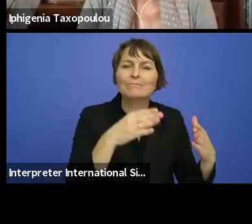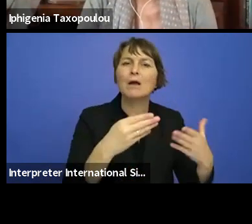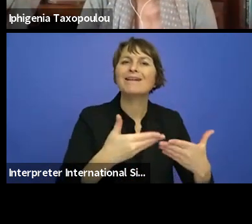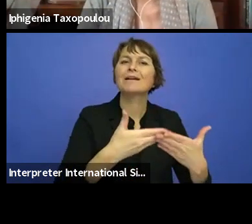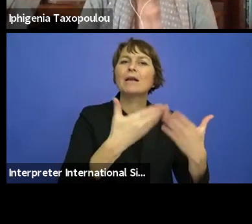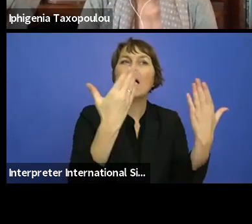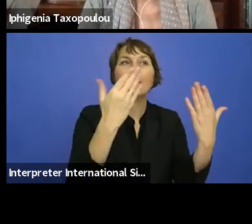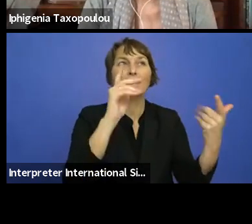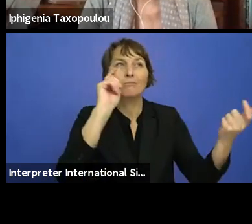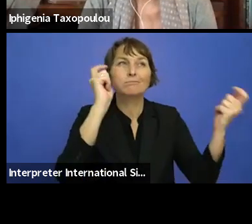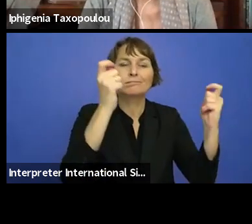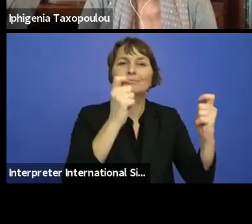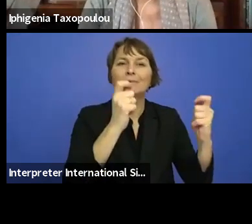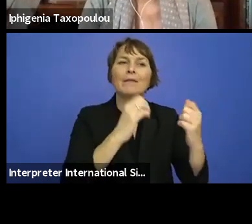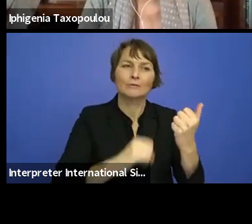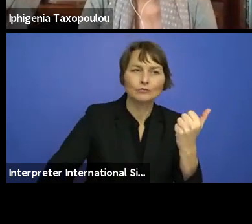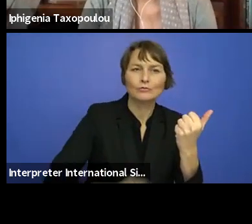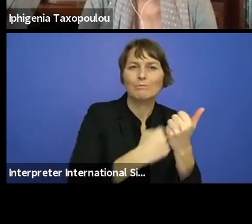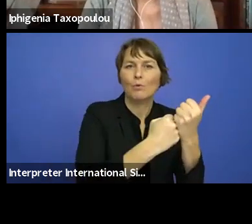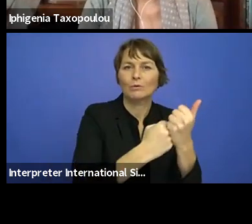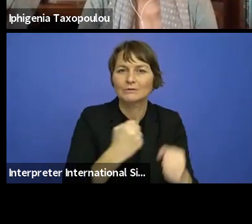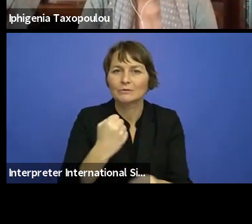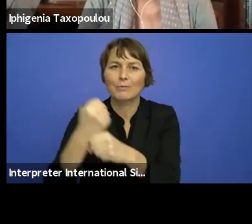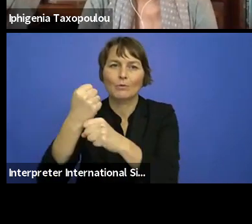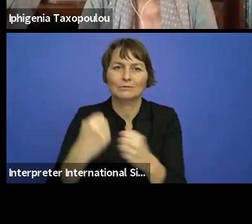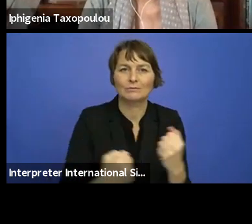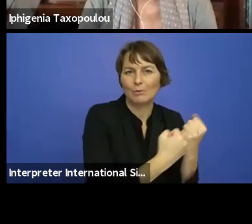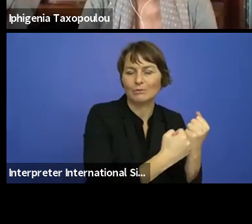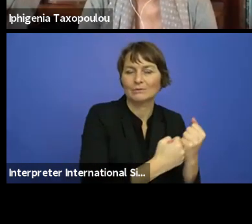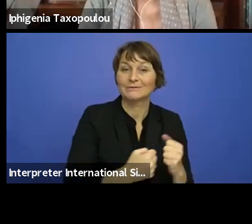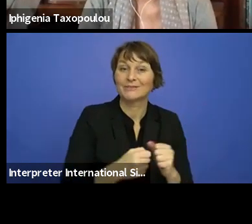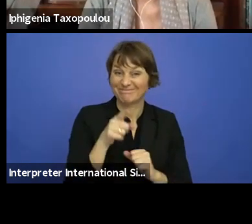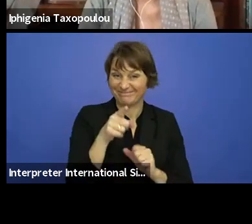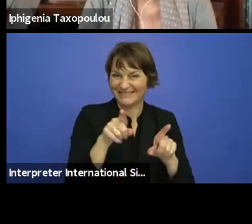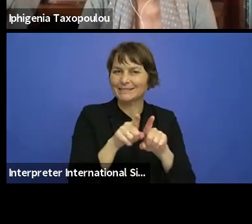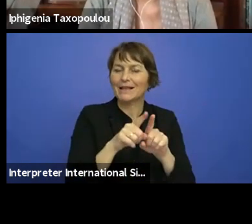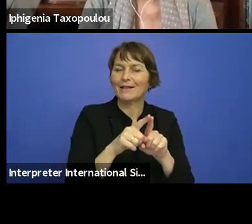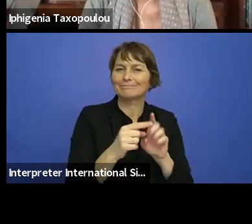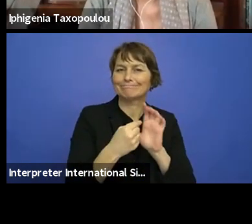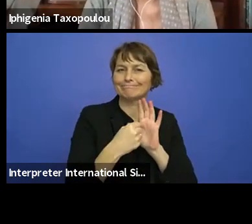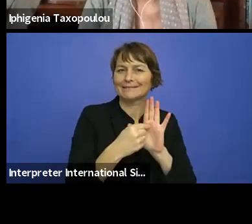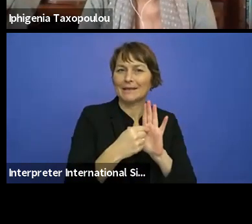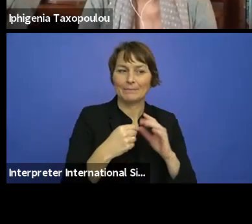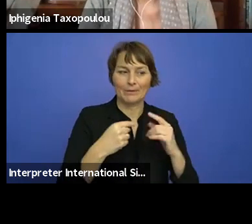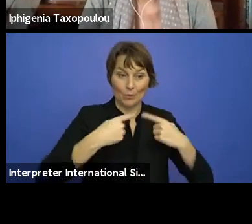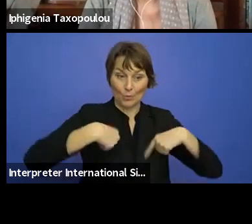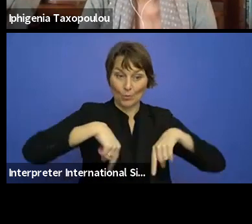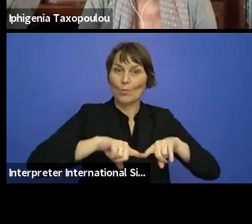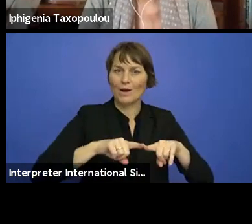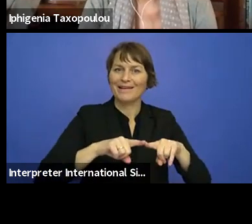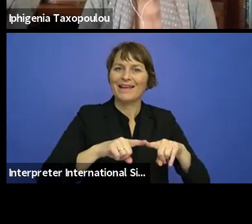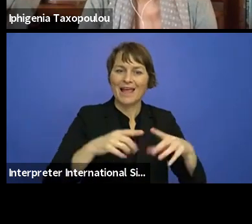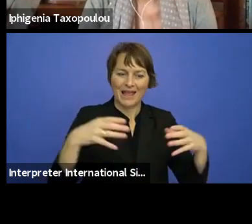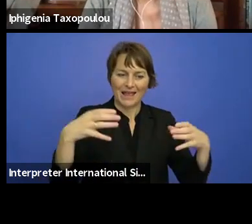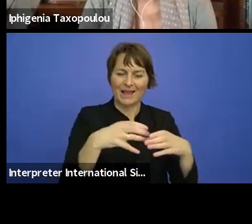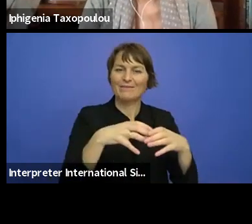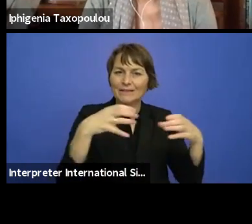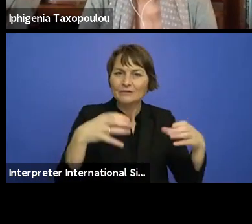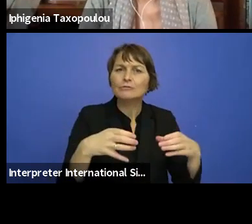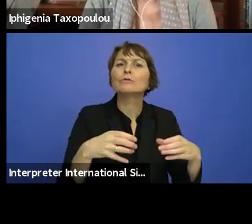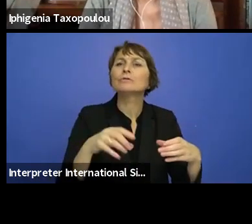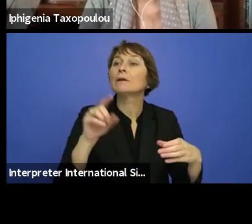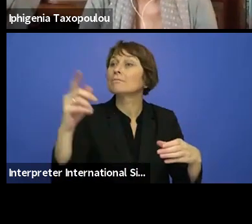environmental change issues. So I think be example of your own. Like we as Institute, we really support artists, give them residencies, support them